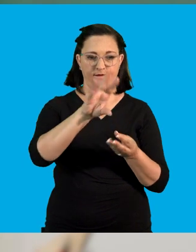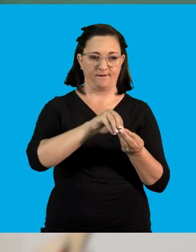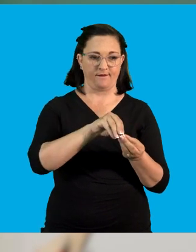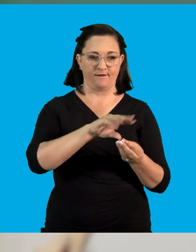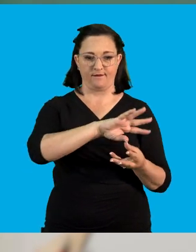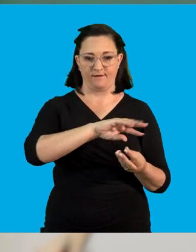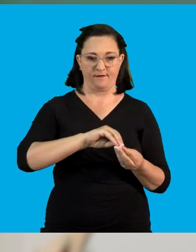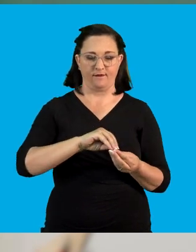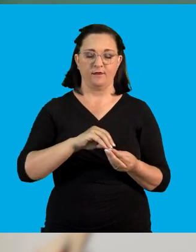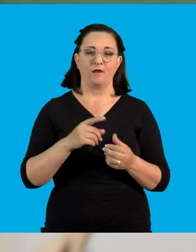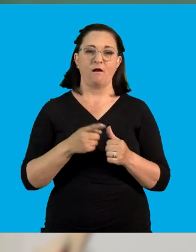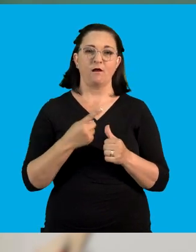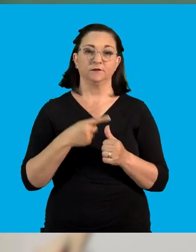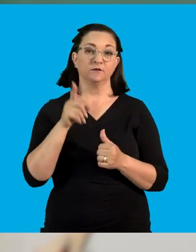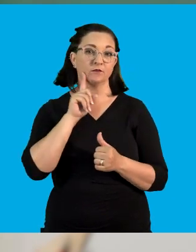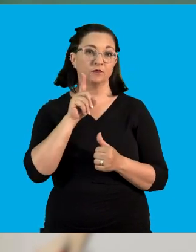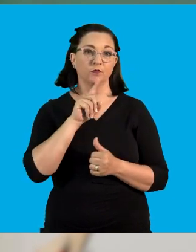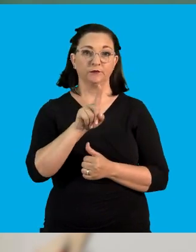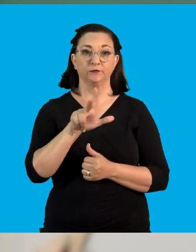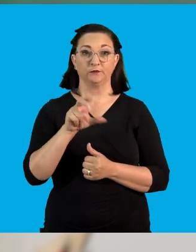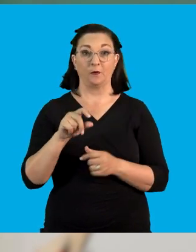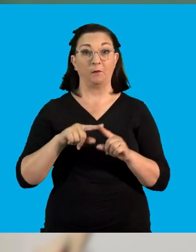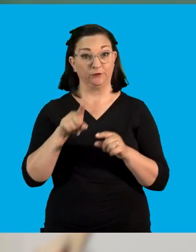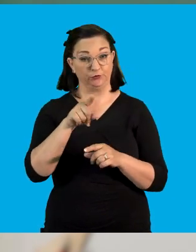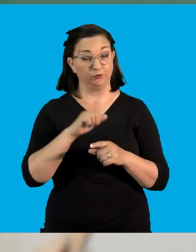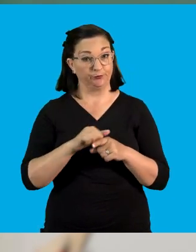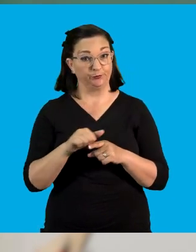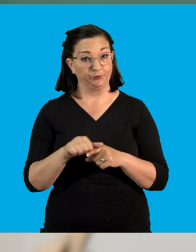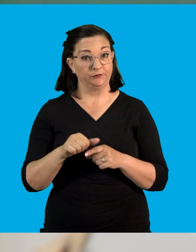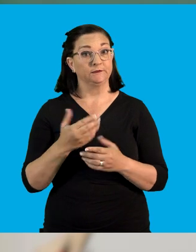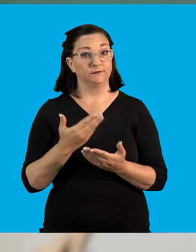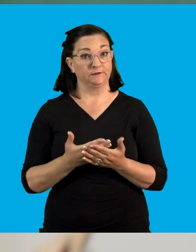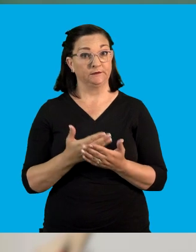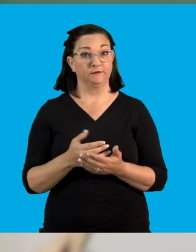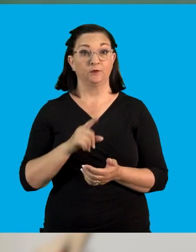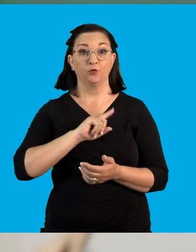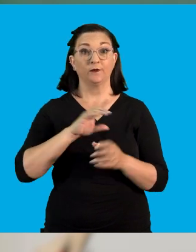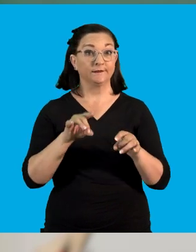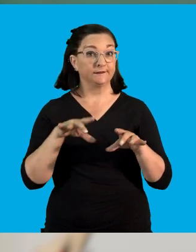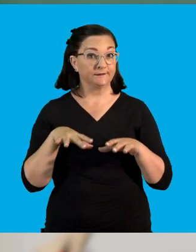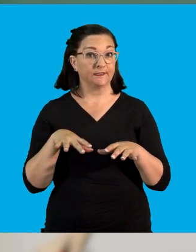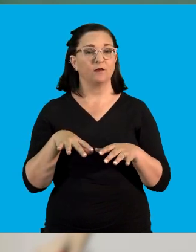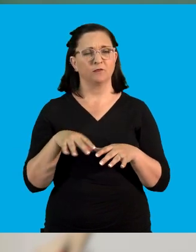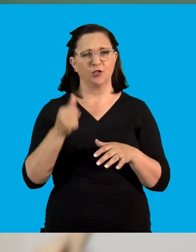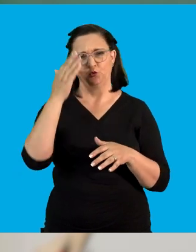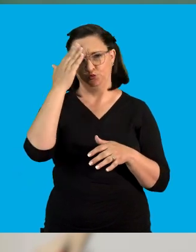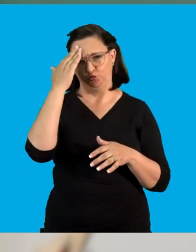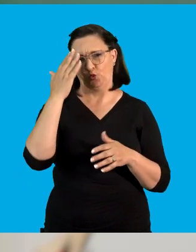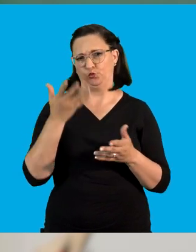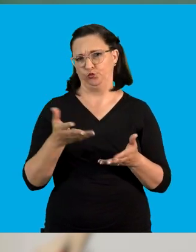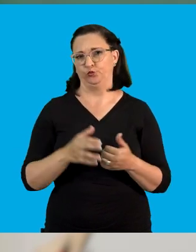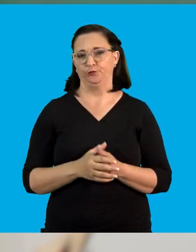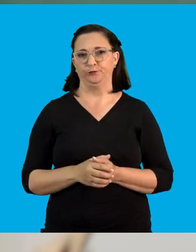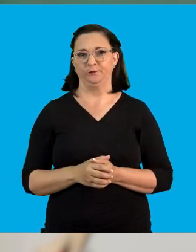triangle, they will always give you 180 degrees. Practice as much as you can so that when it comes to exams, you are